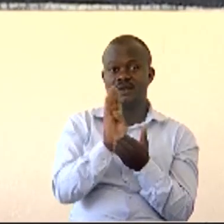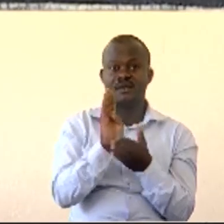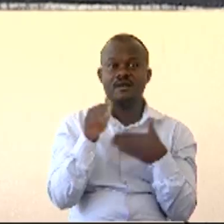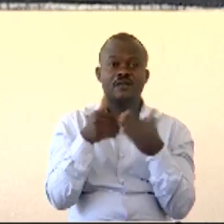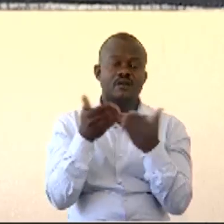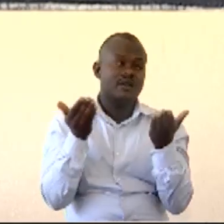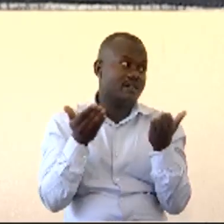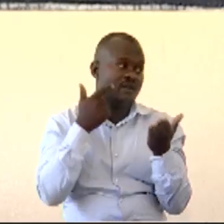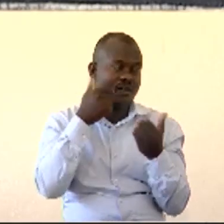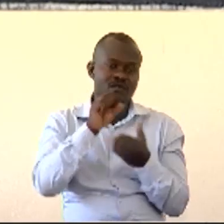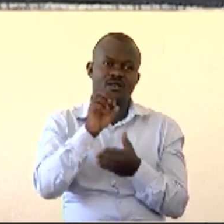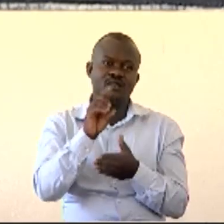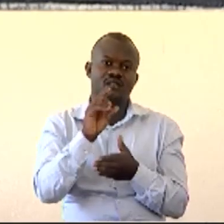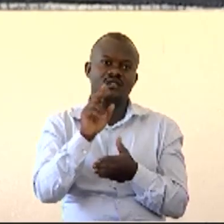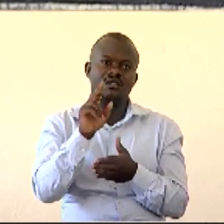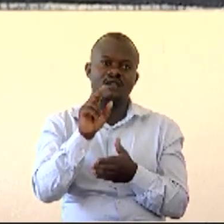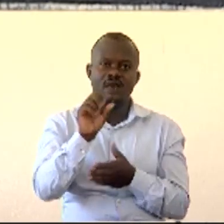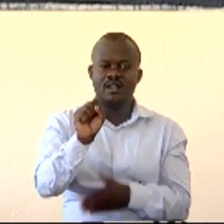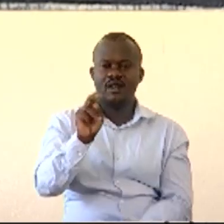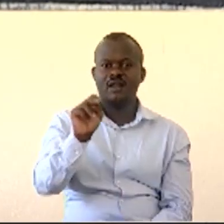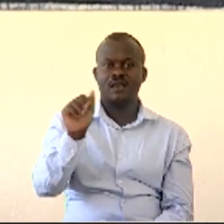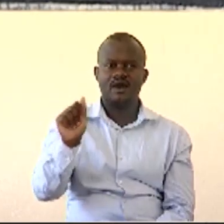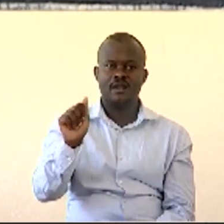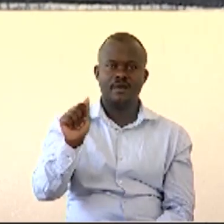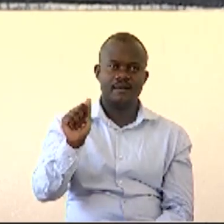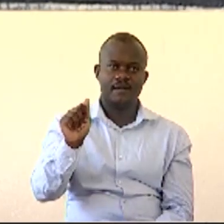you have sodium chlorate,